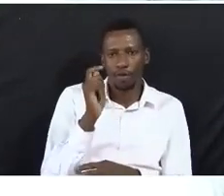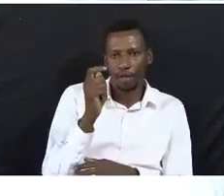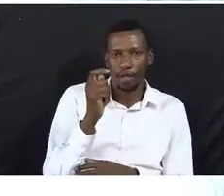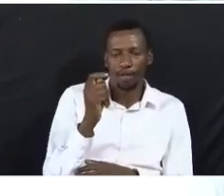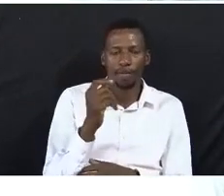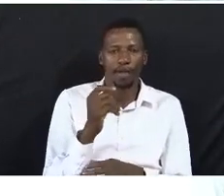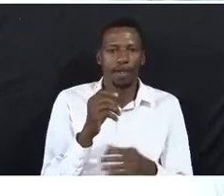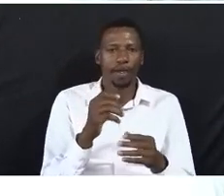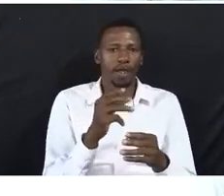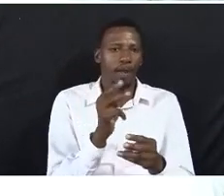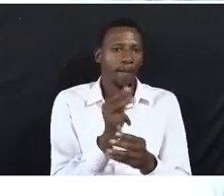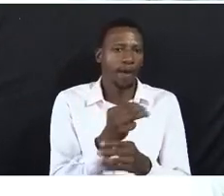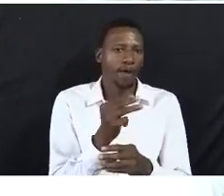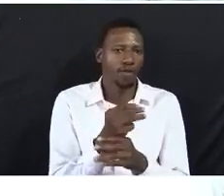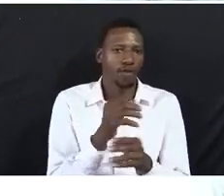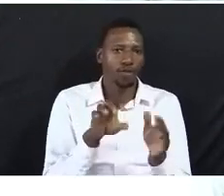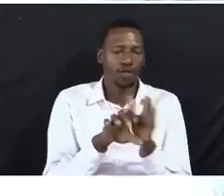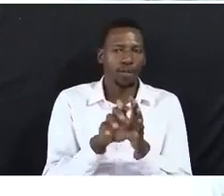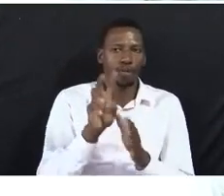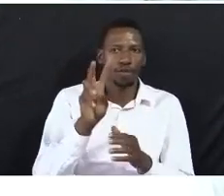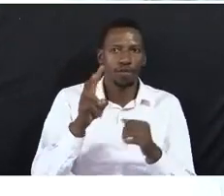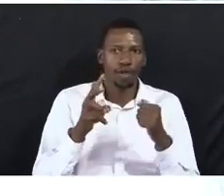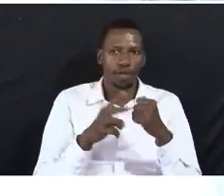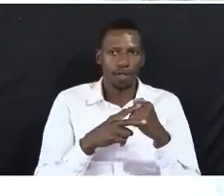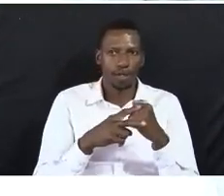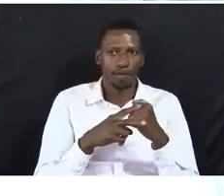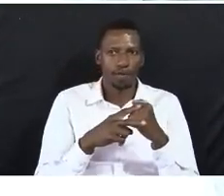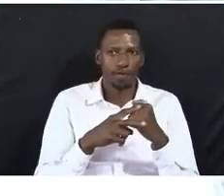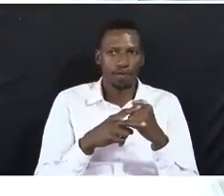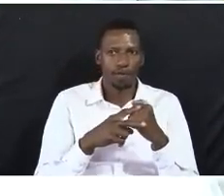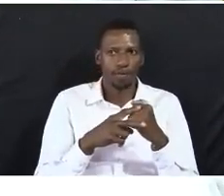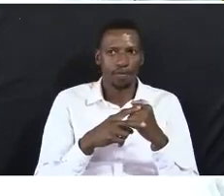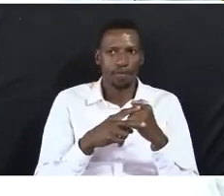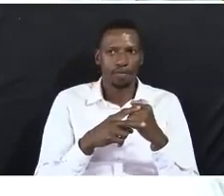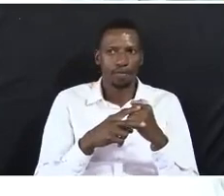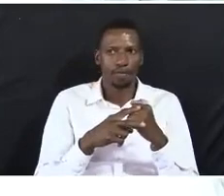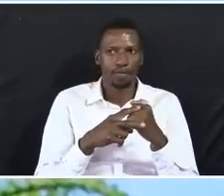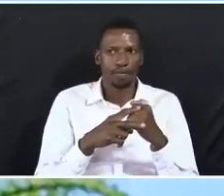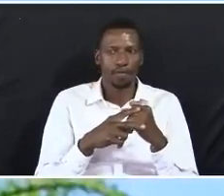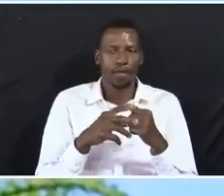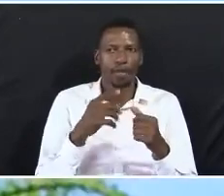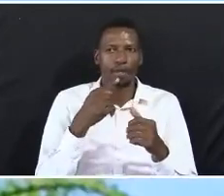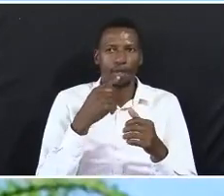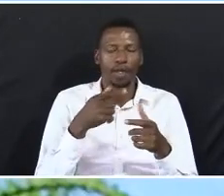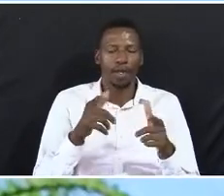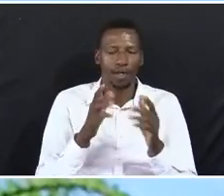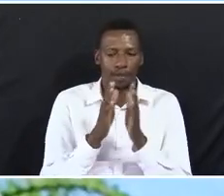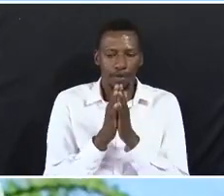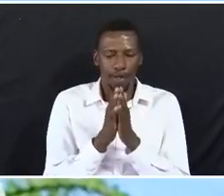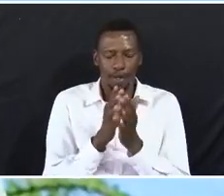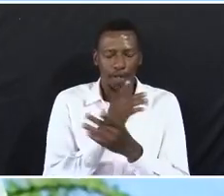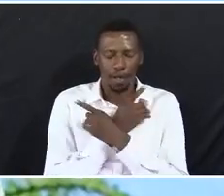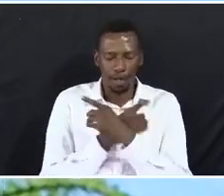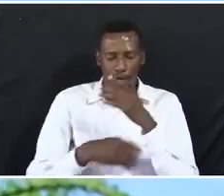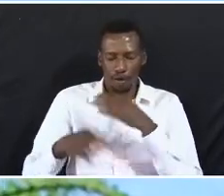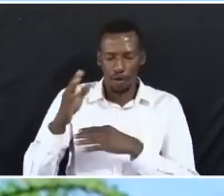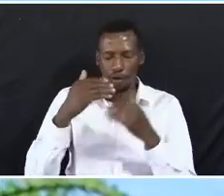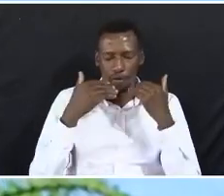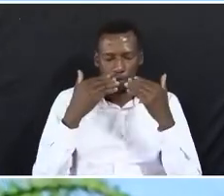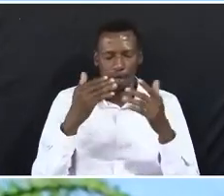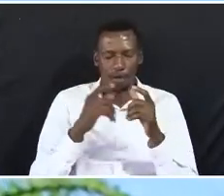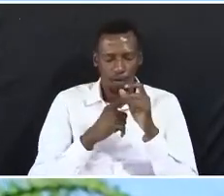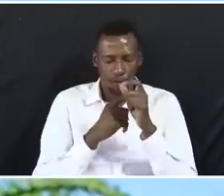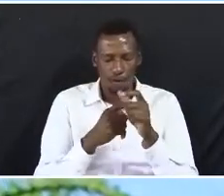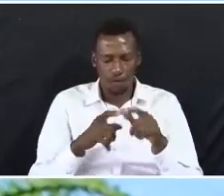Matthew 25. But before we tell the story, let's pray. Dear God, thank you for the gift of life. Thank you for